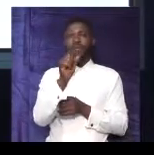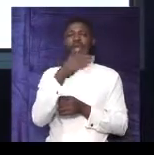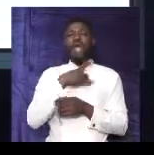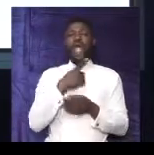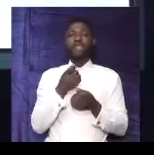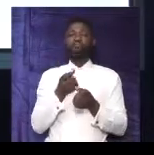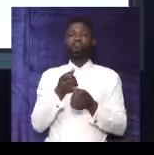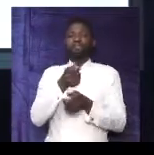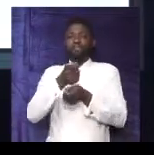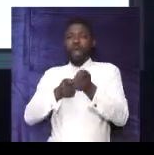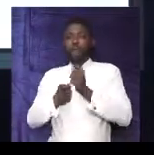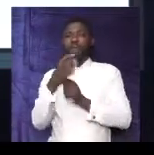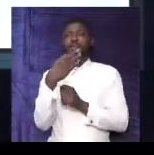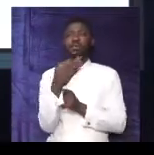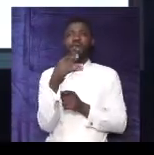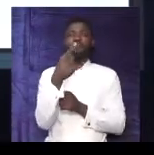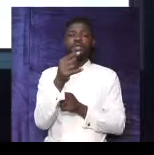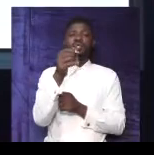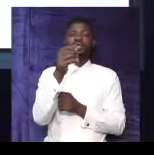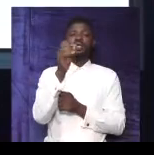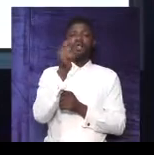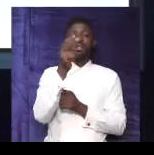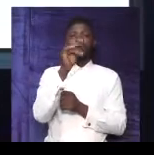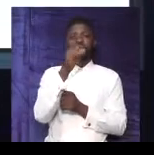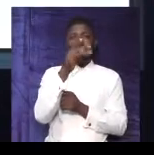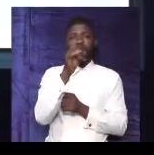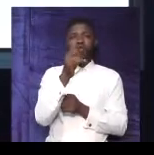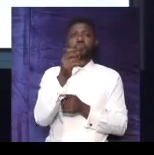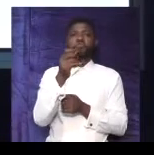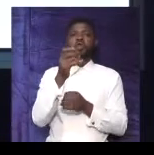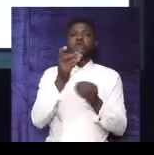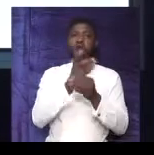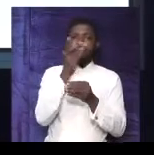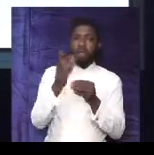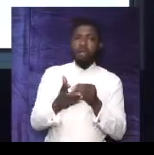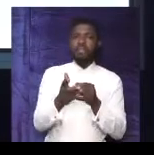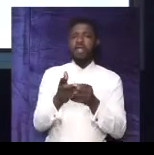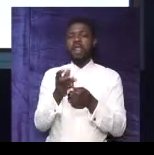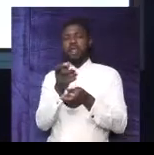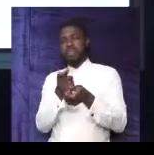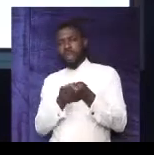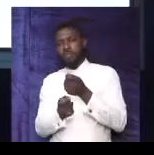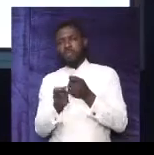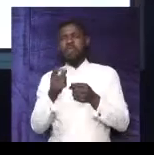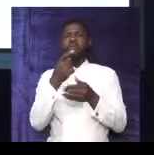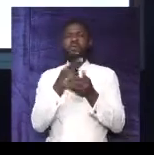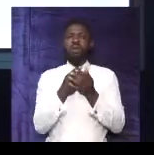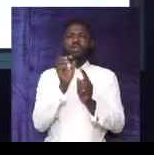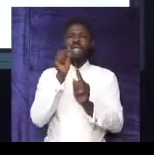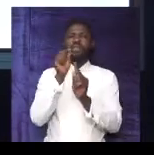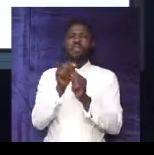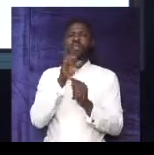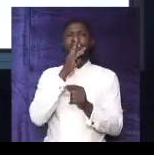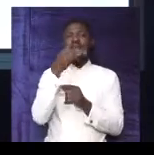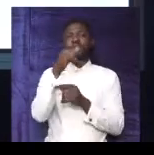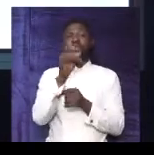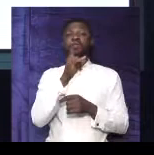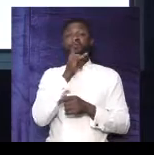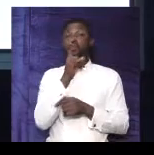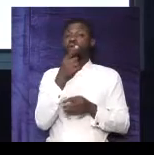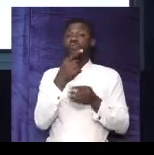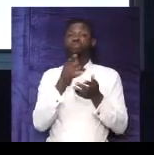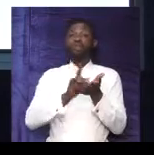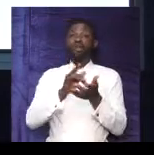find the supplements of angles. Complements, supplements. What exactly are they? They are not